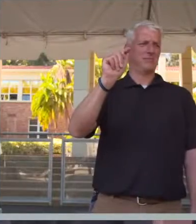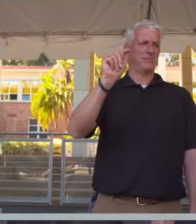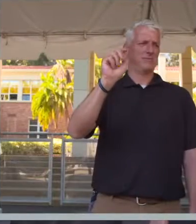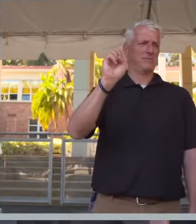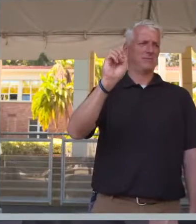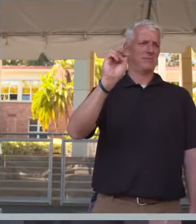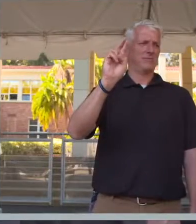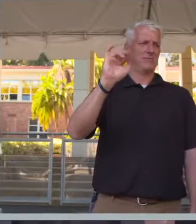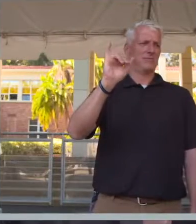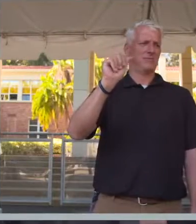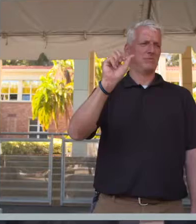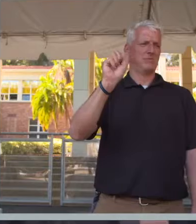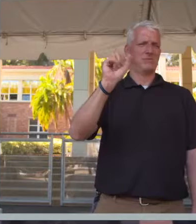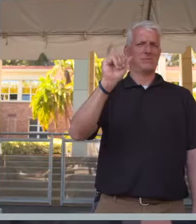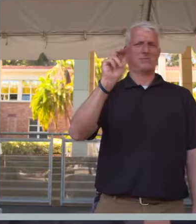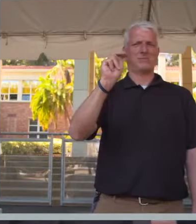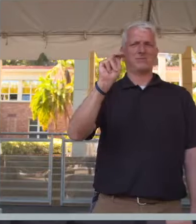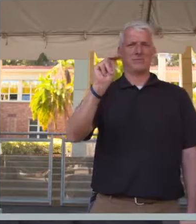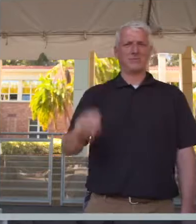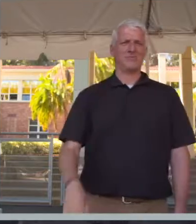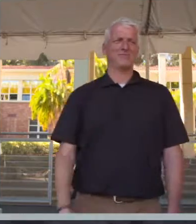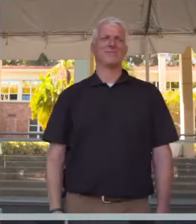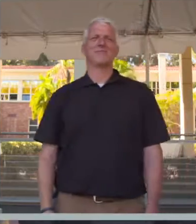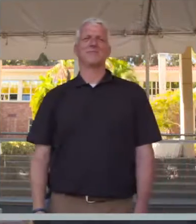Jennifer Soto Andino.